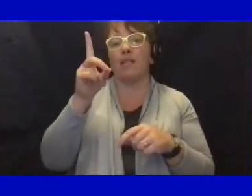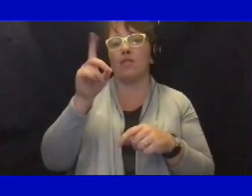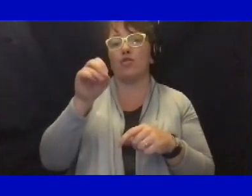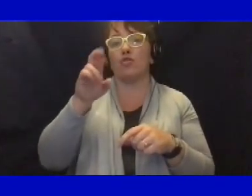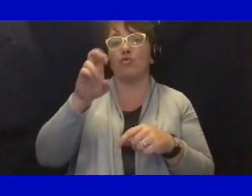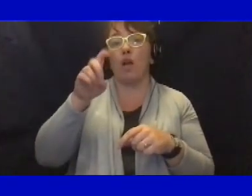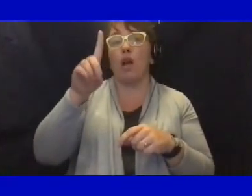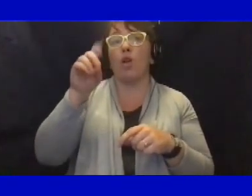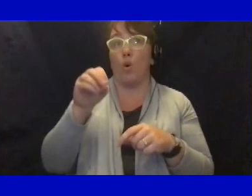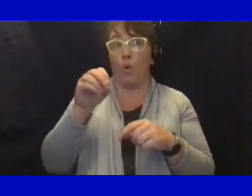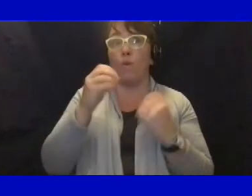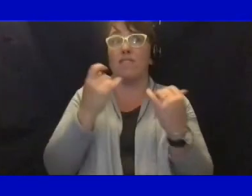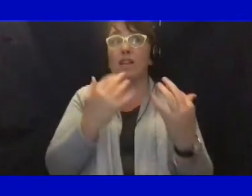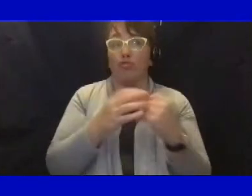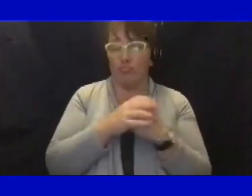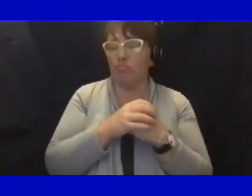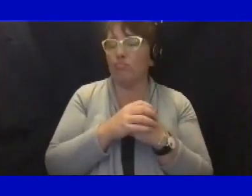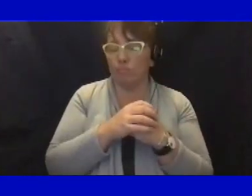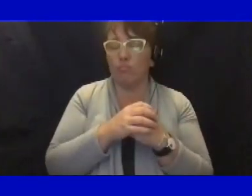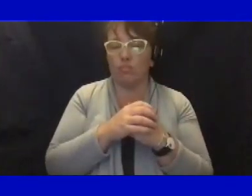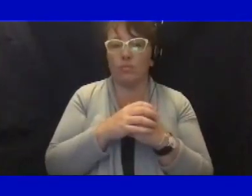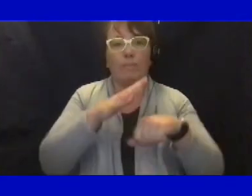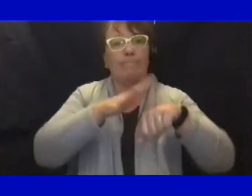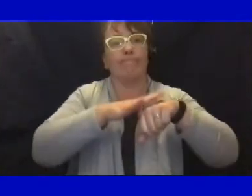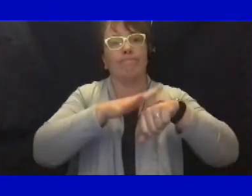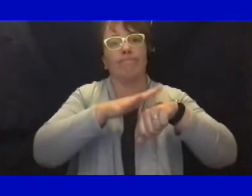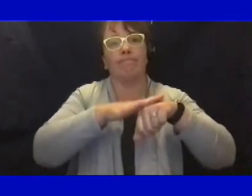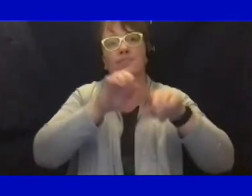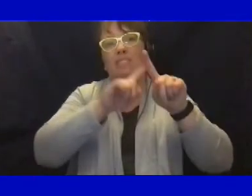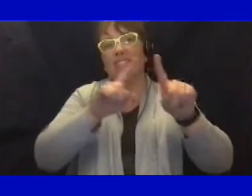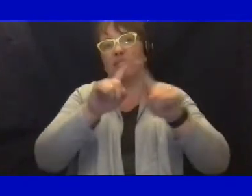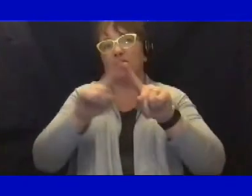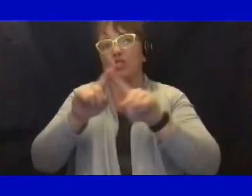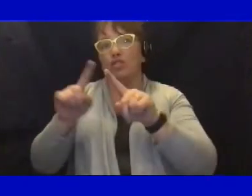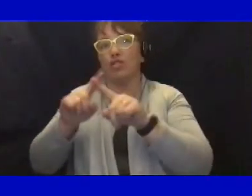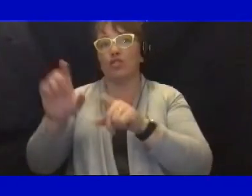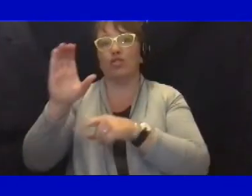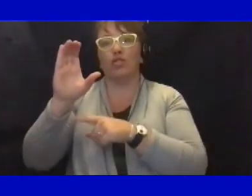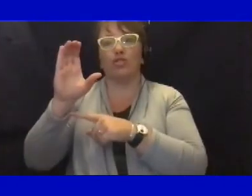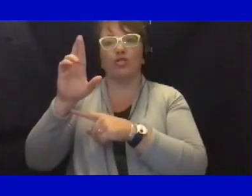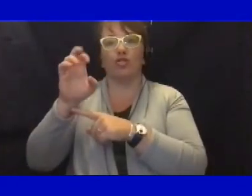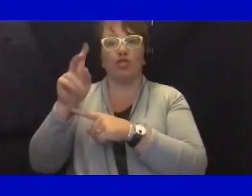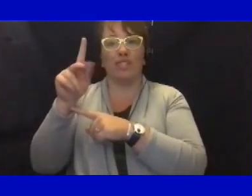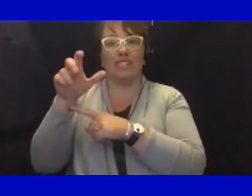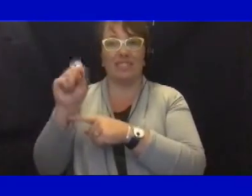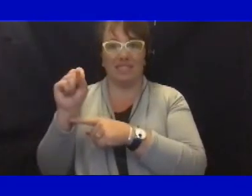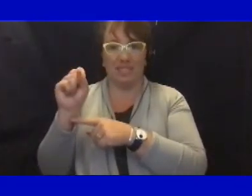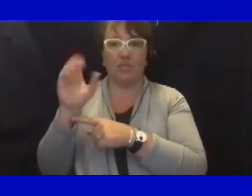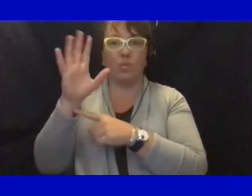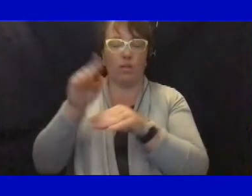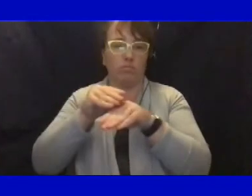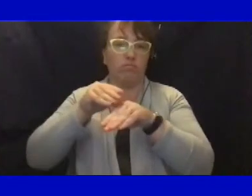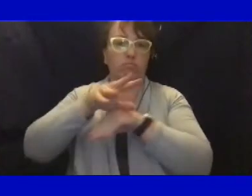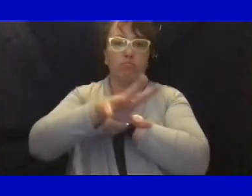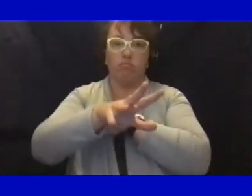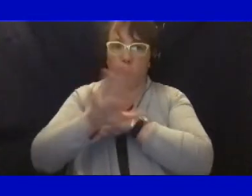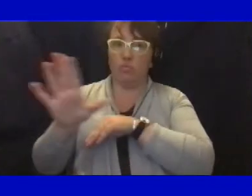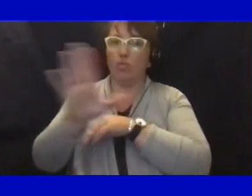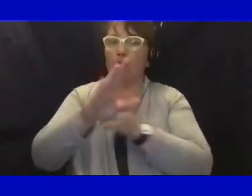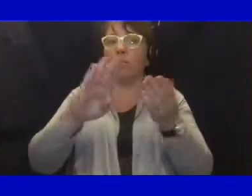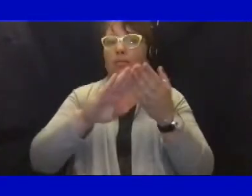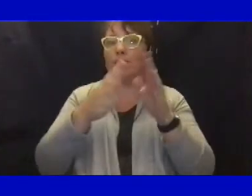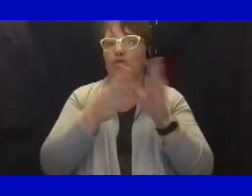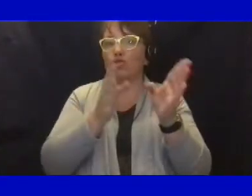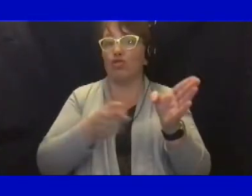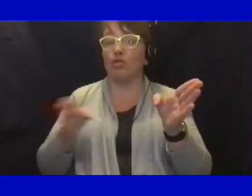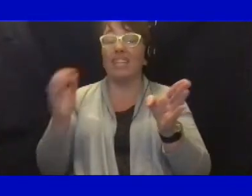Maya's Canyon, Marshall Creek, Smith Creek, Noble Creek, and the Little San Gorgonio Creek. And so this is representative, if we get intense